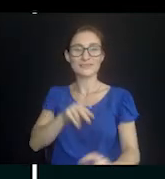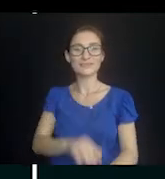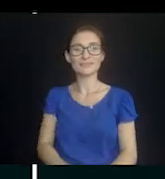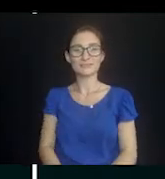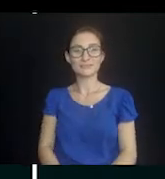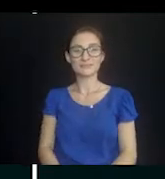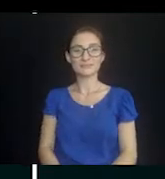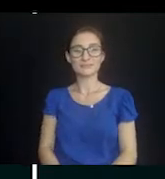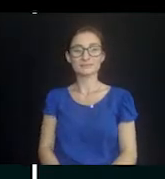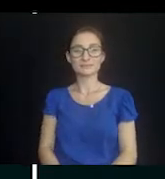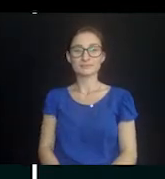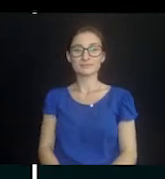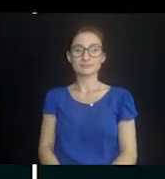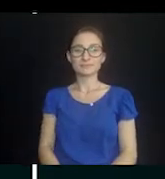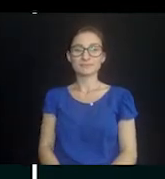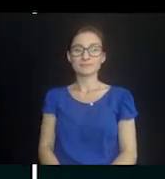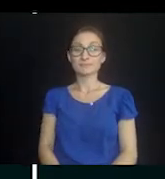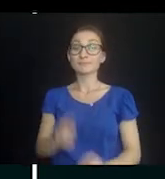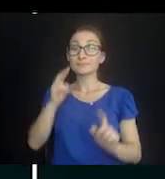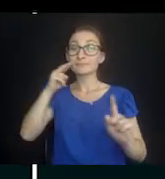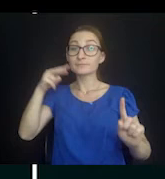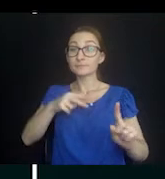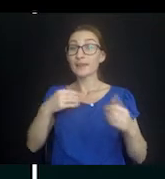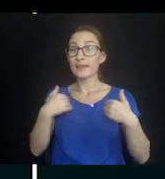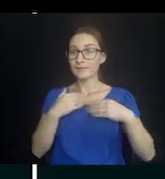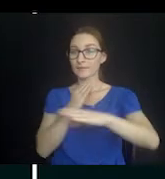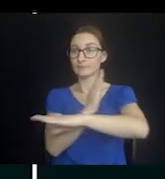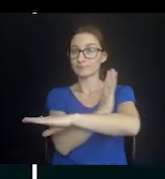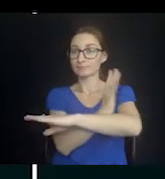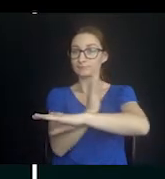So that's pretty wide perspective.